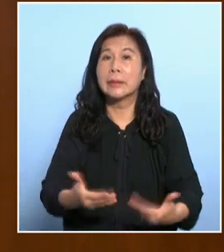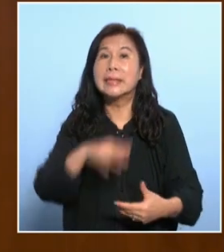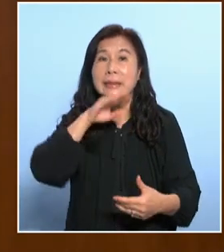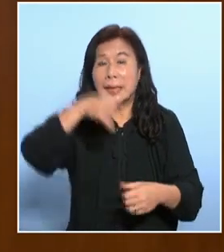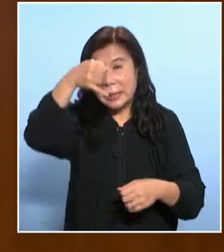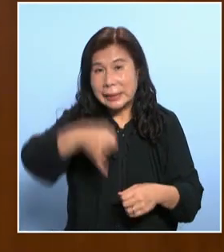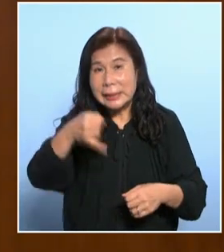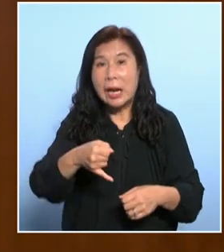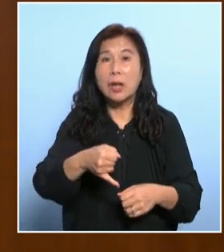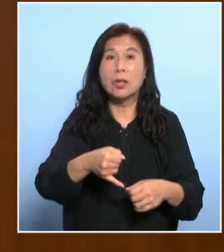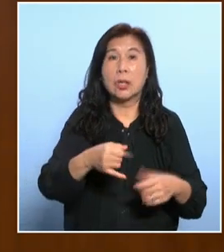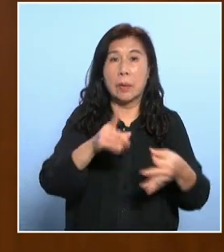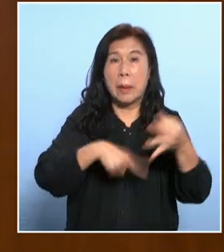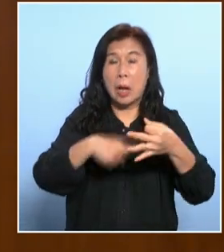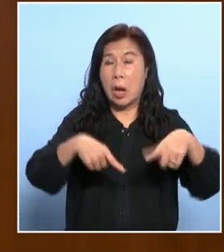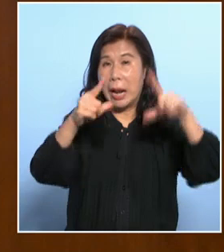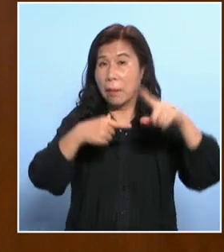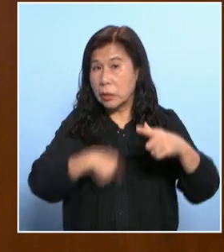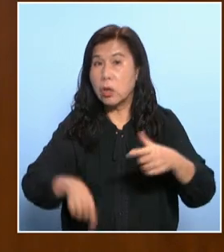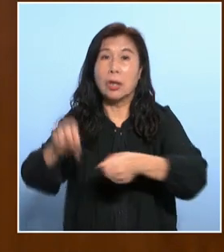the 2024 session.